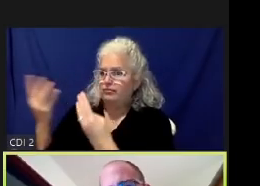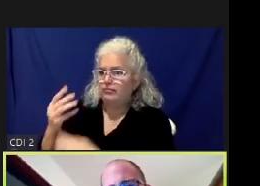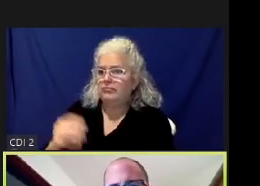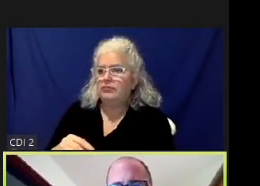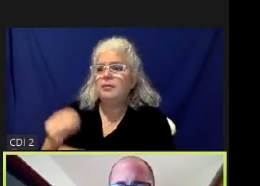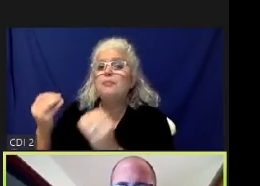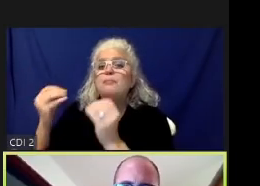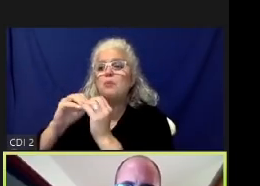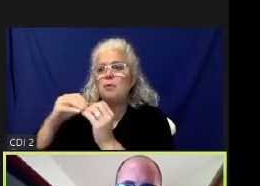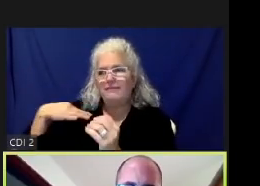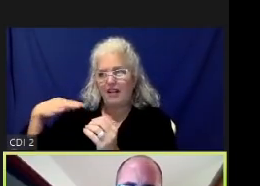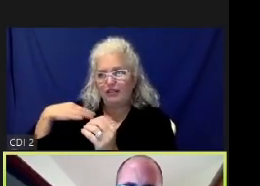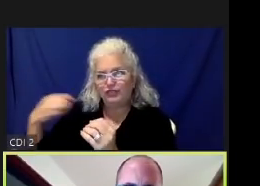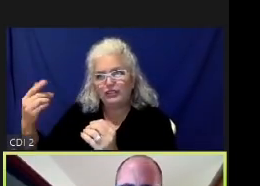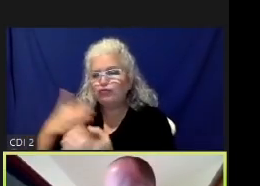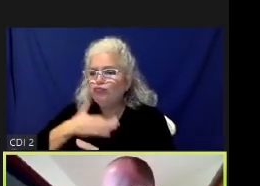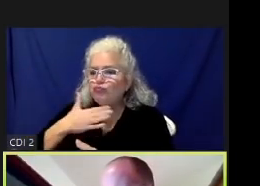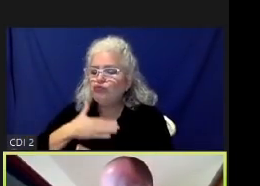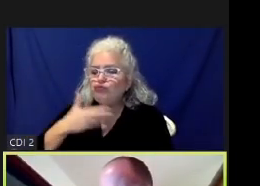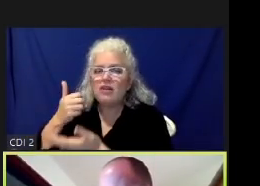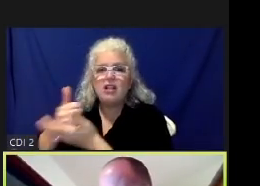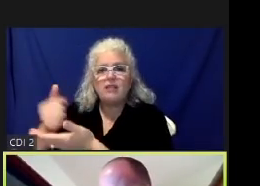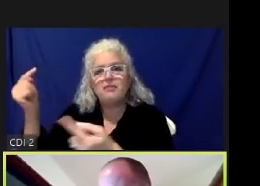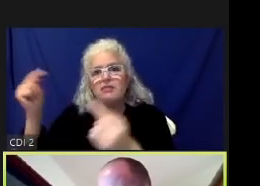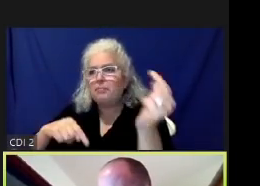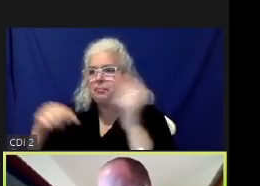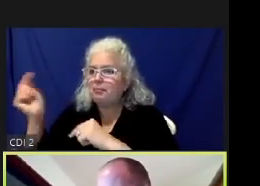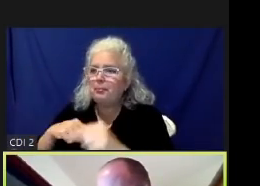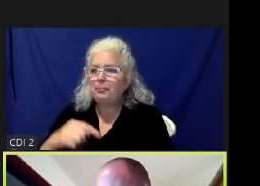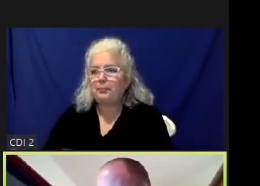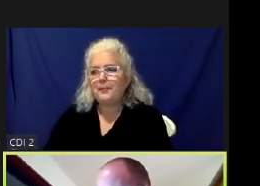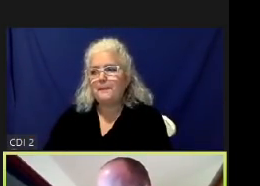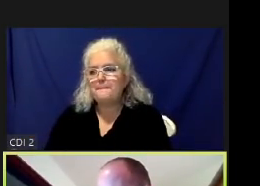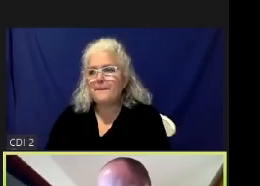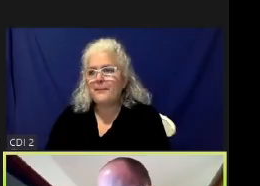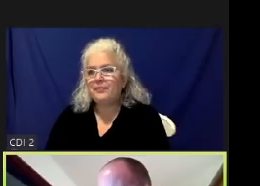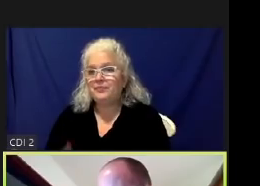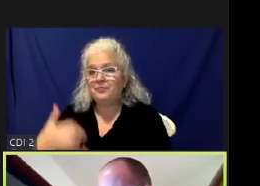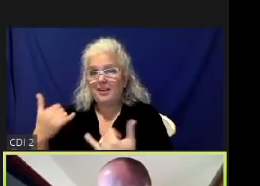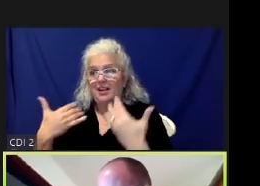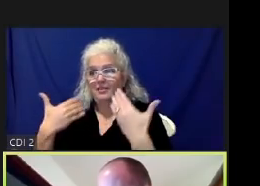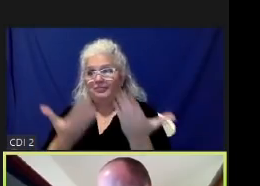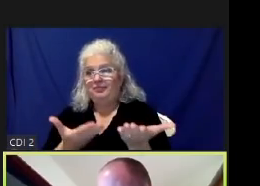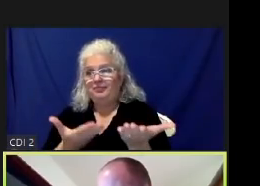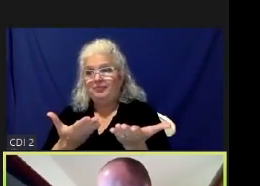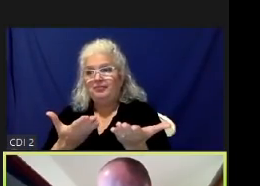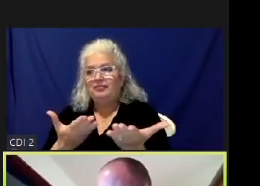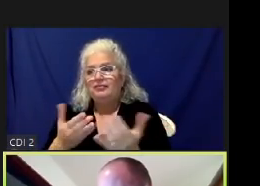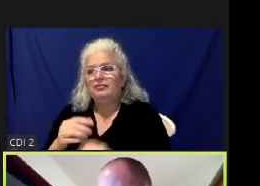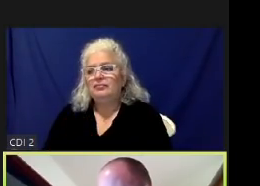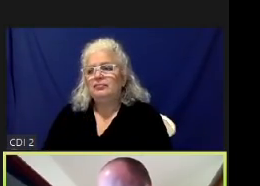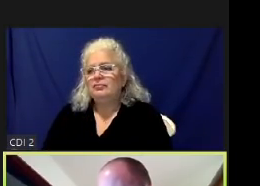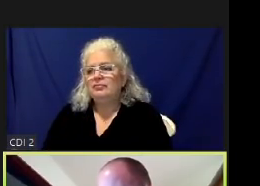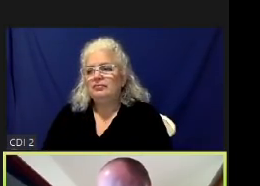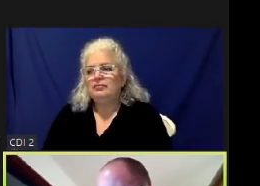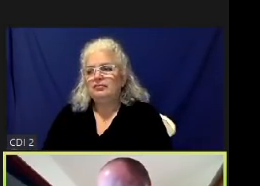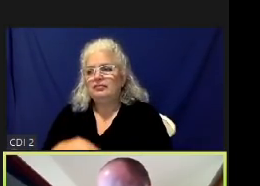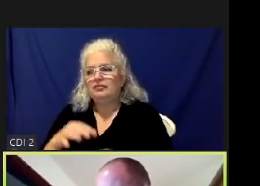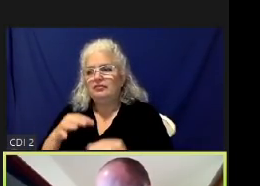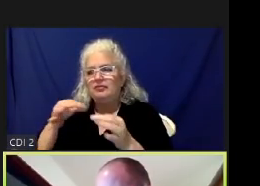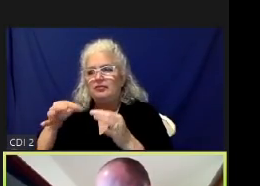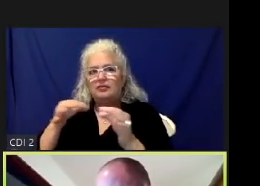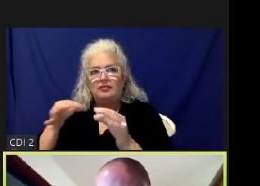has been our super pod, right? And at best, we've gotten to, our throughput has been